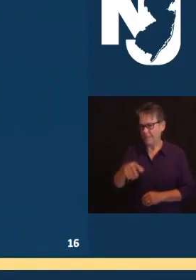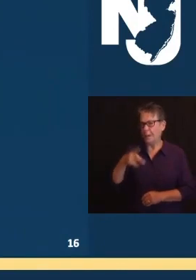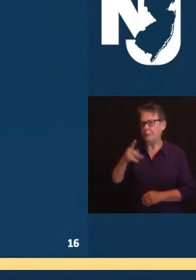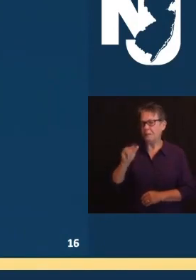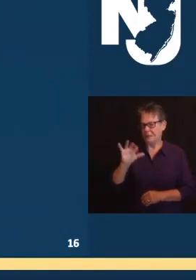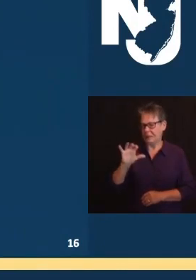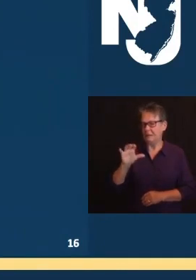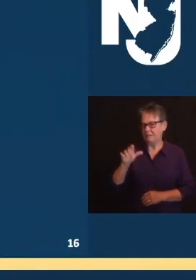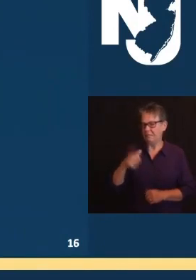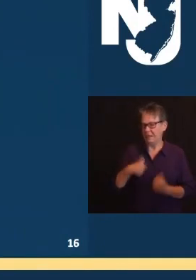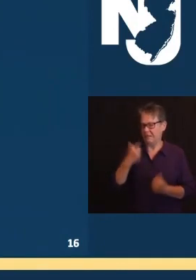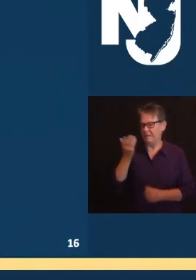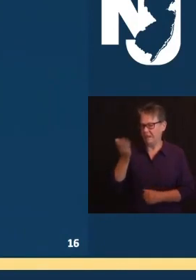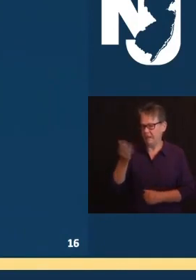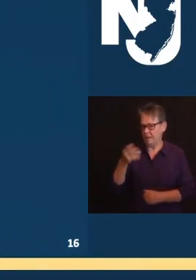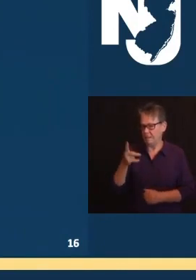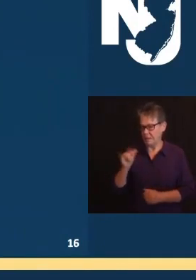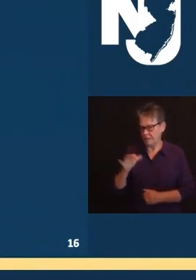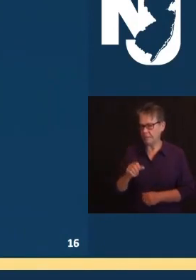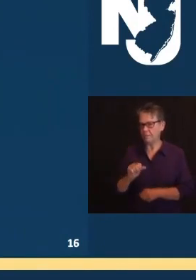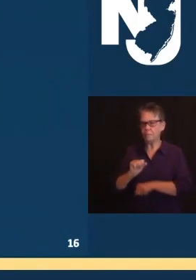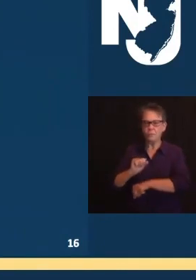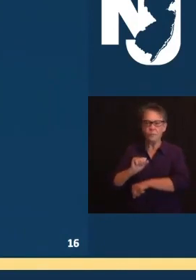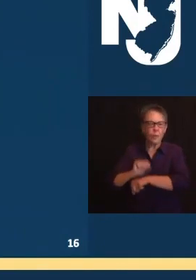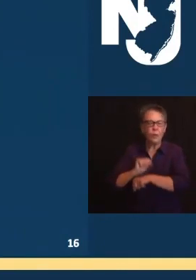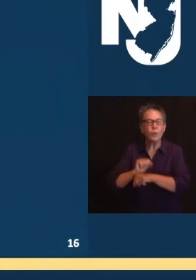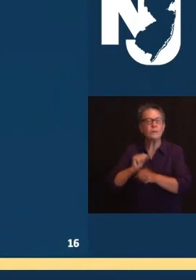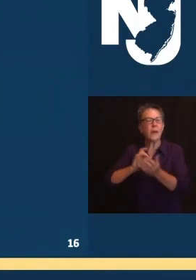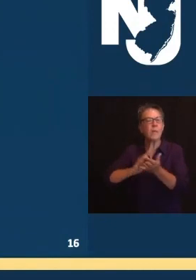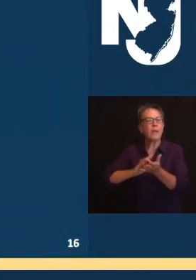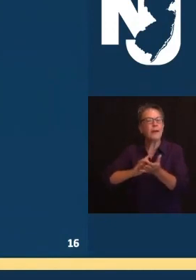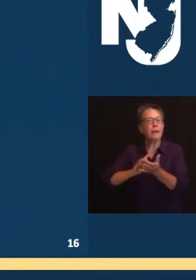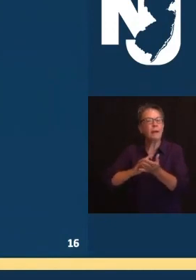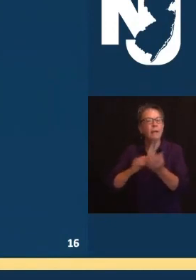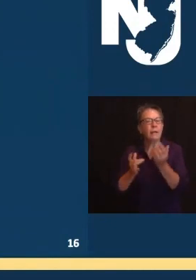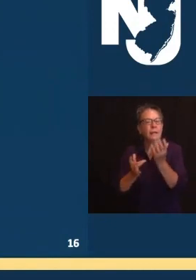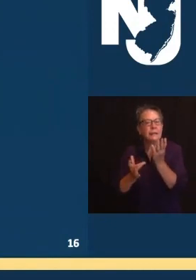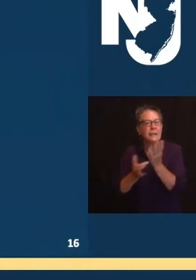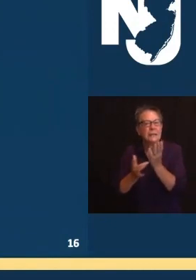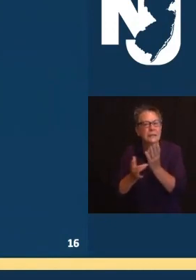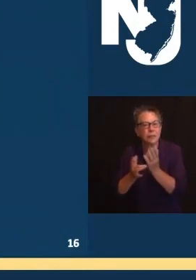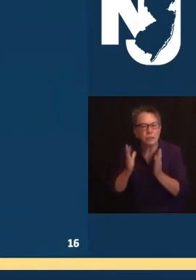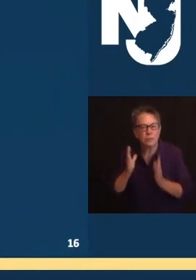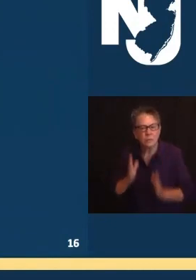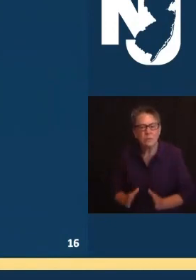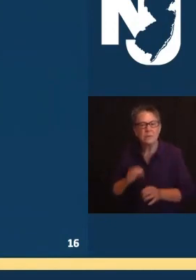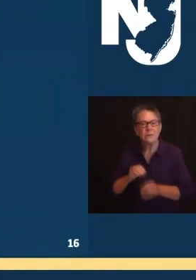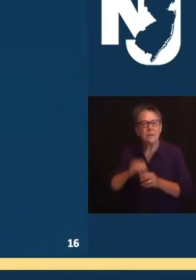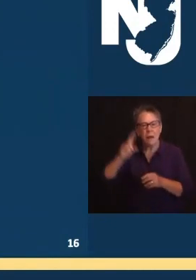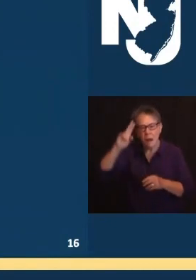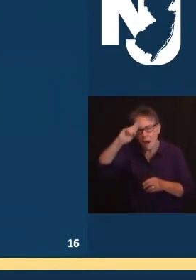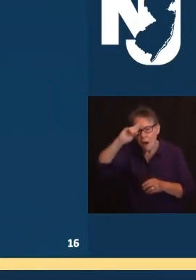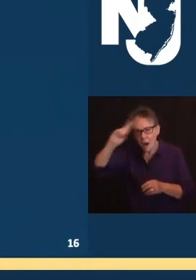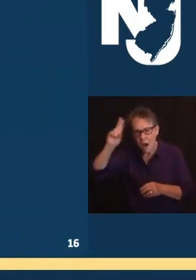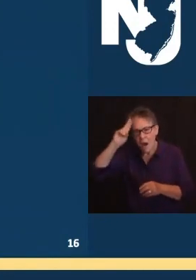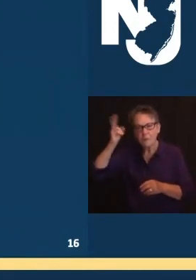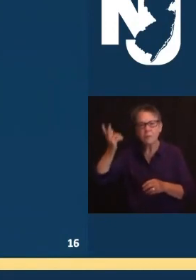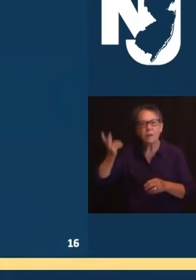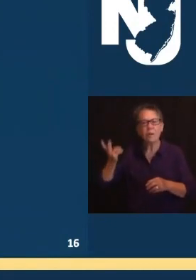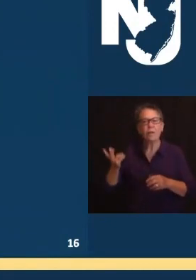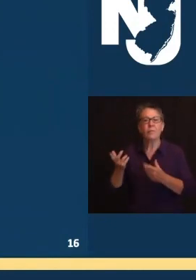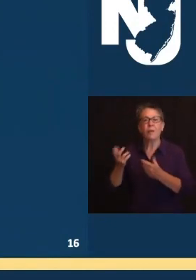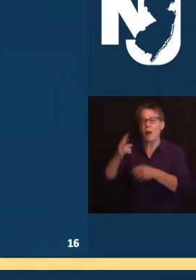in the radiology department of Passaic General Hospital for a quarter century, and after the hospital closed in 2003,